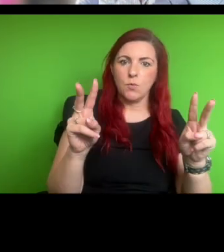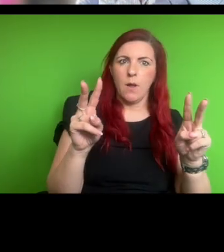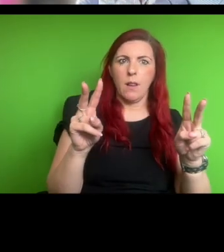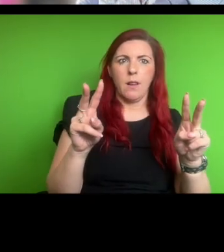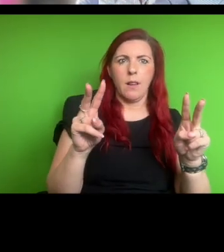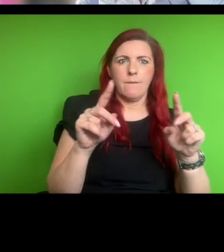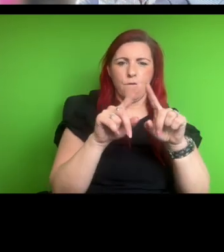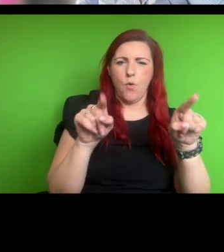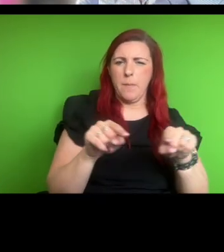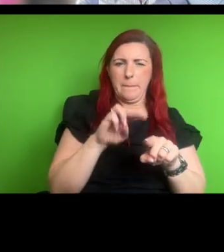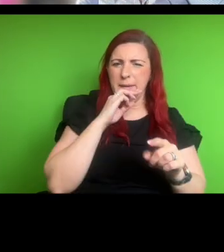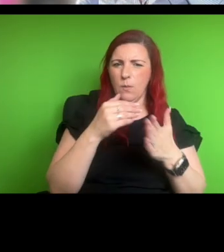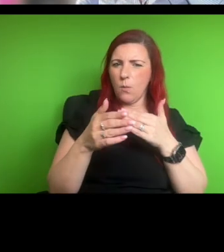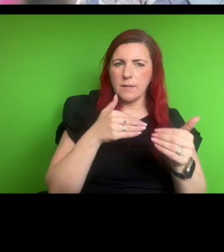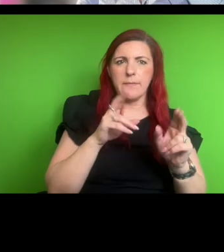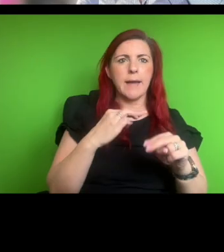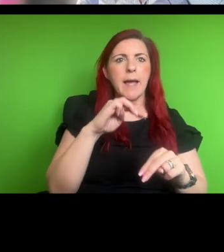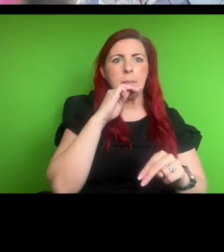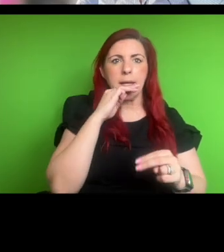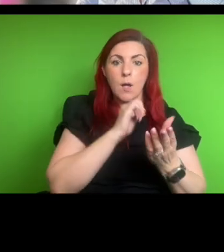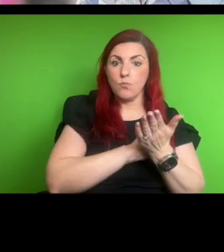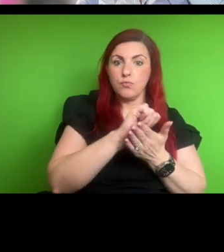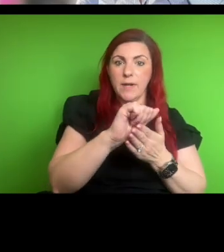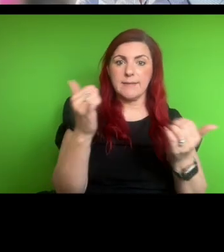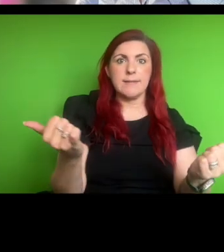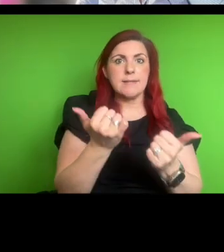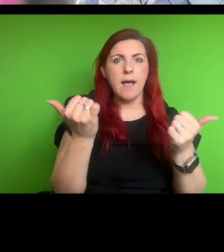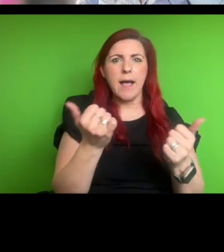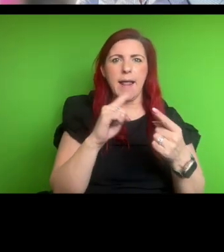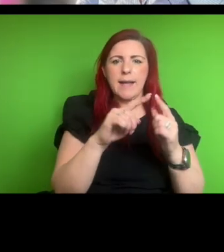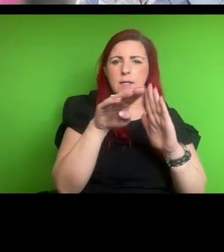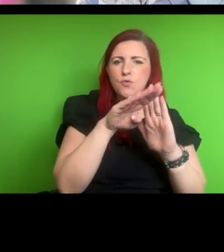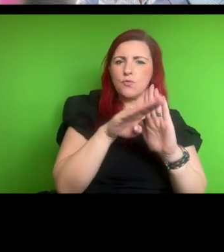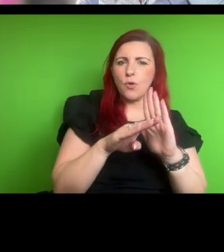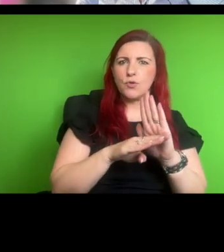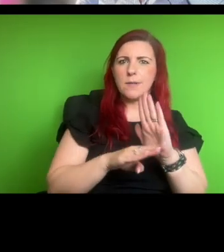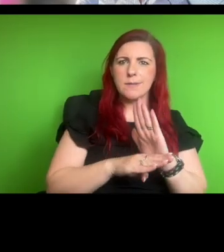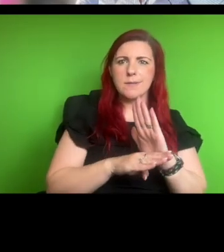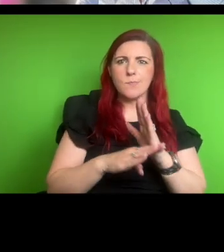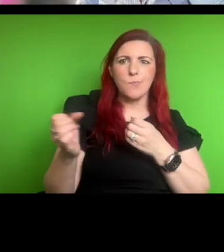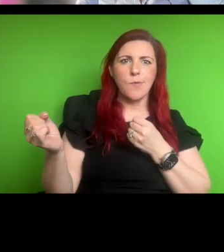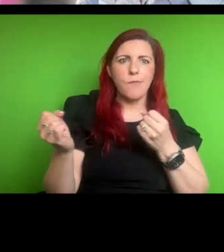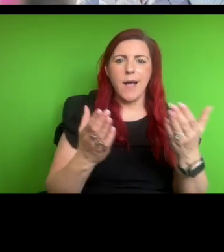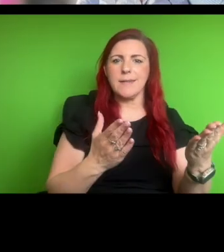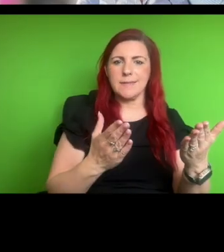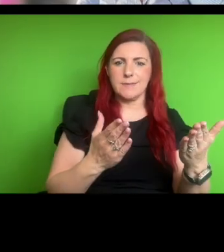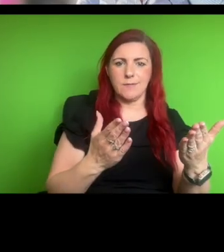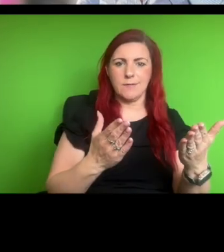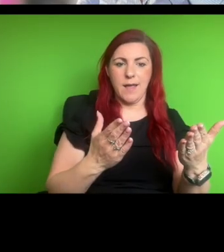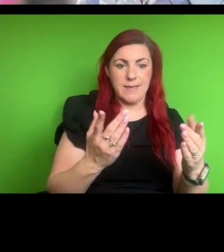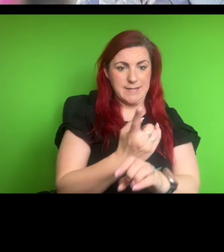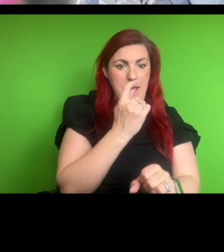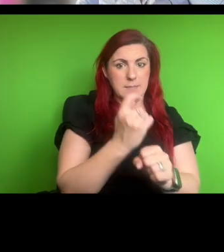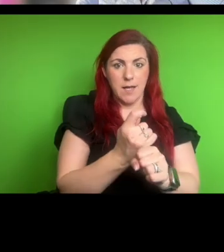printed signage and instructions provided in the provision of a service. Auditory